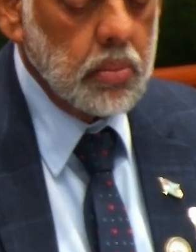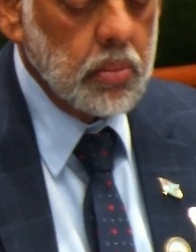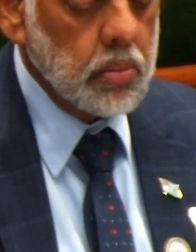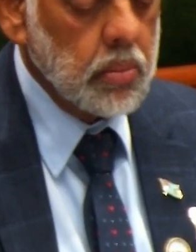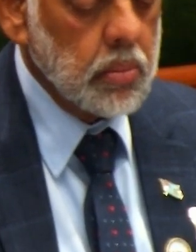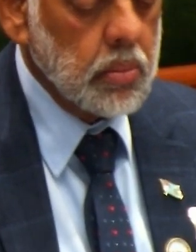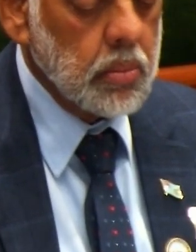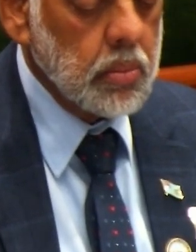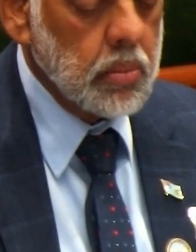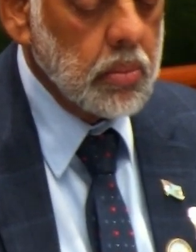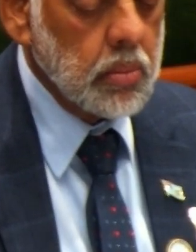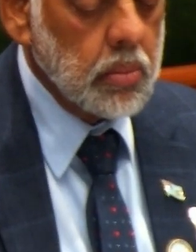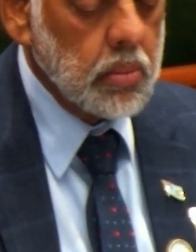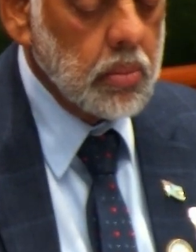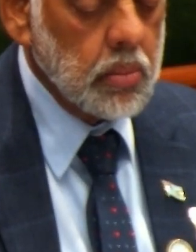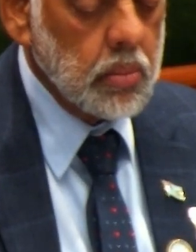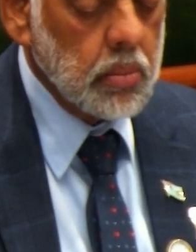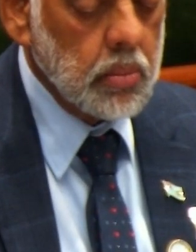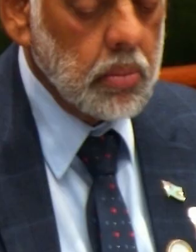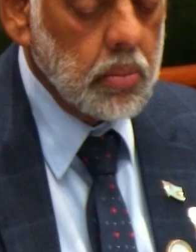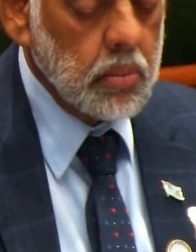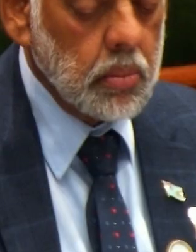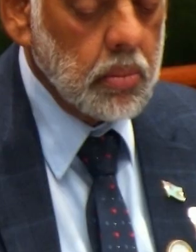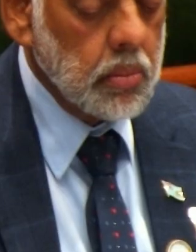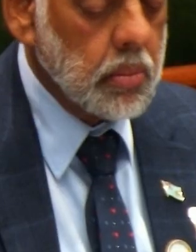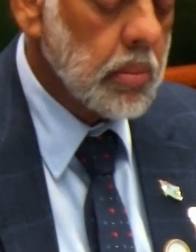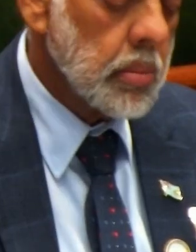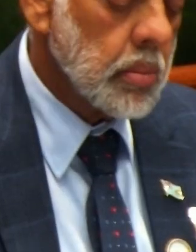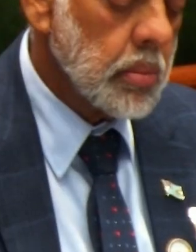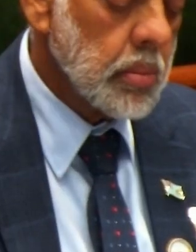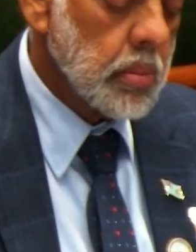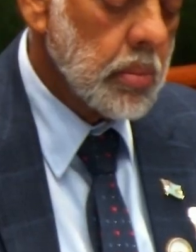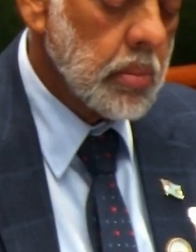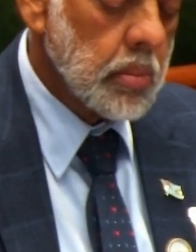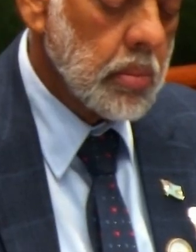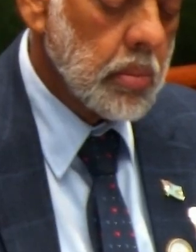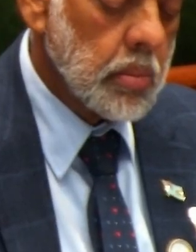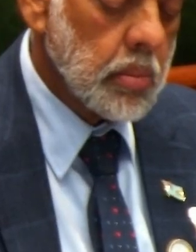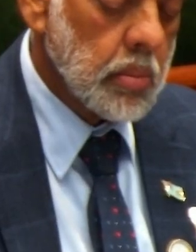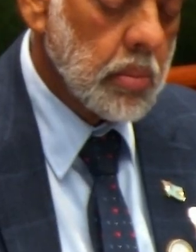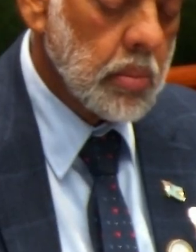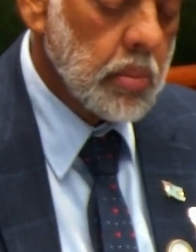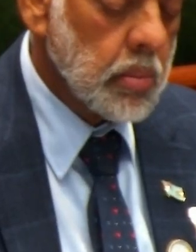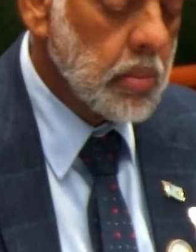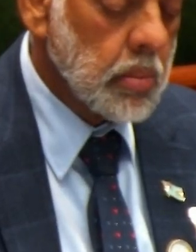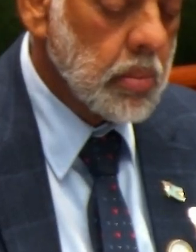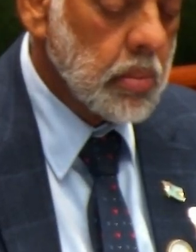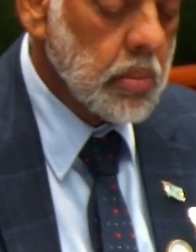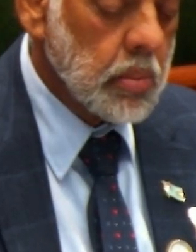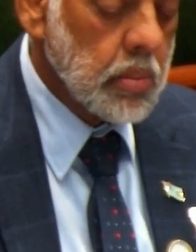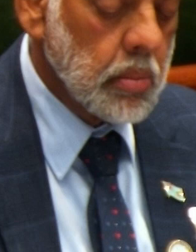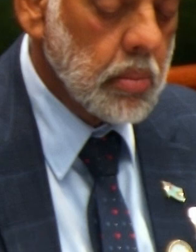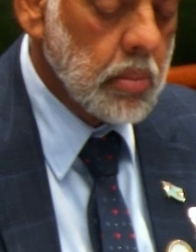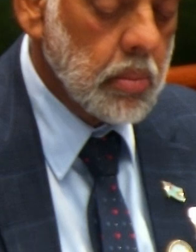Fiji's future. They are already shaping our present. Every day, they are leading, innovating, and breaking barriers. It